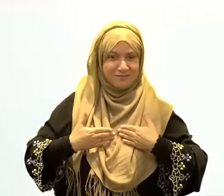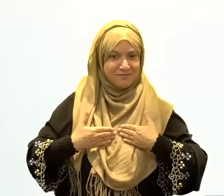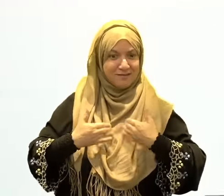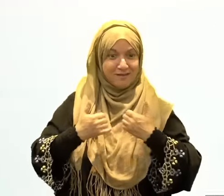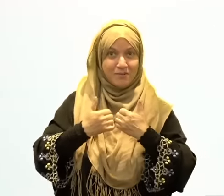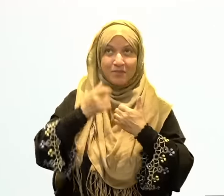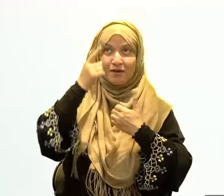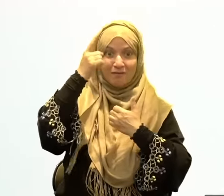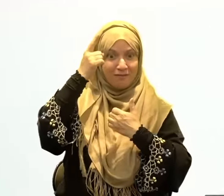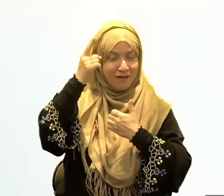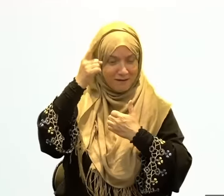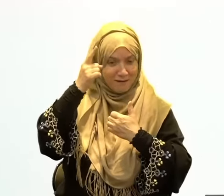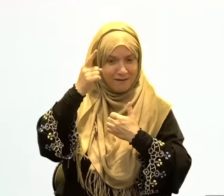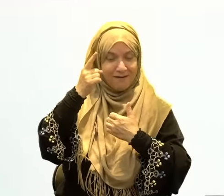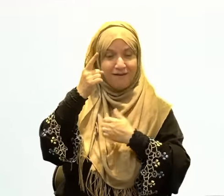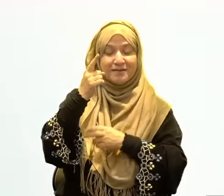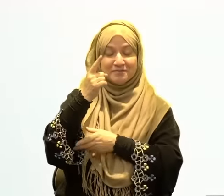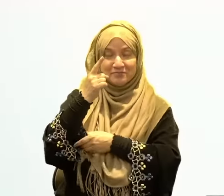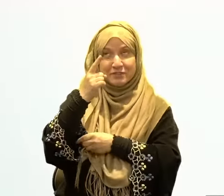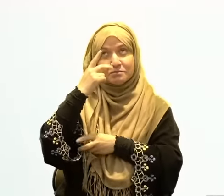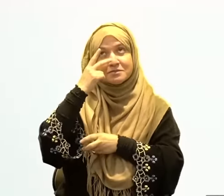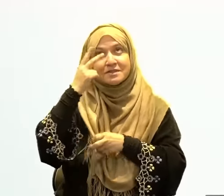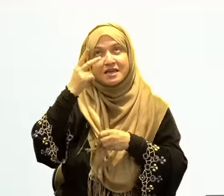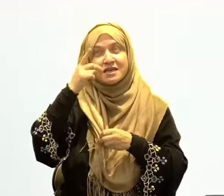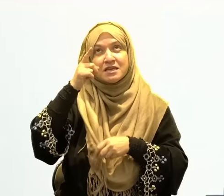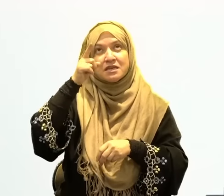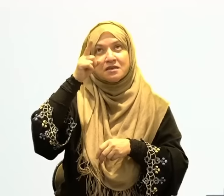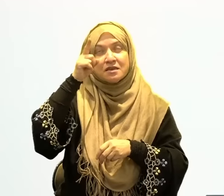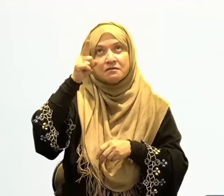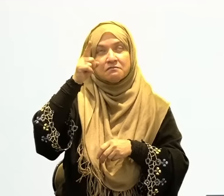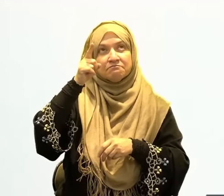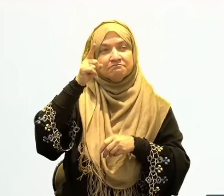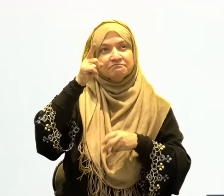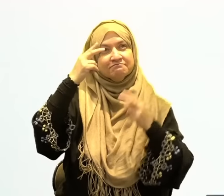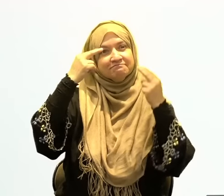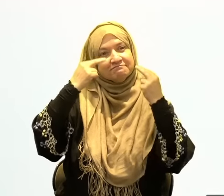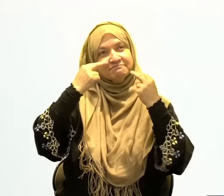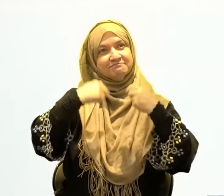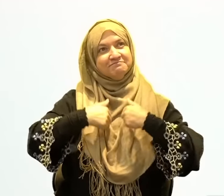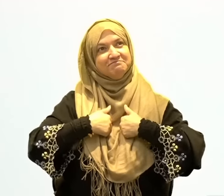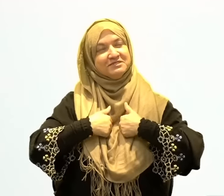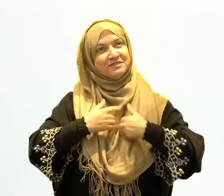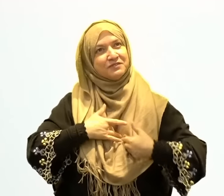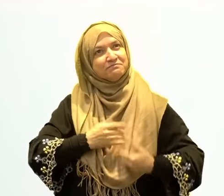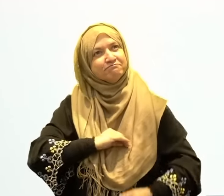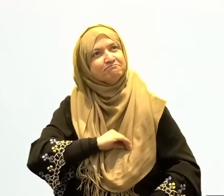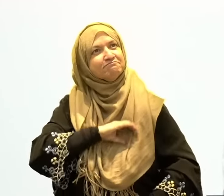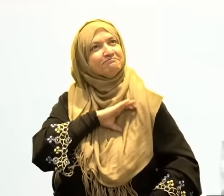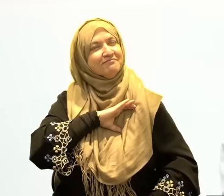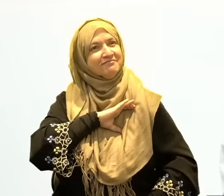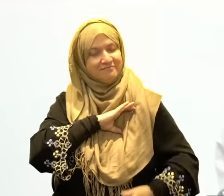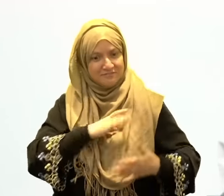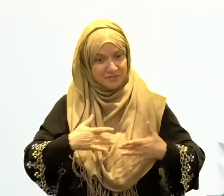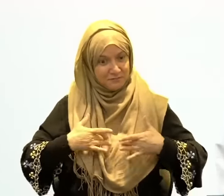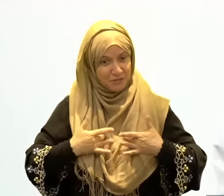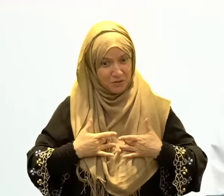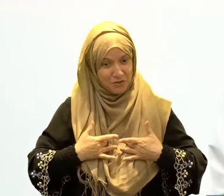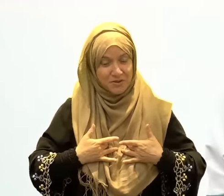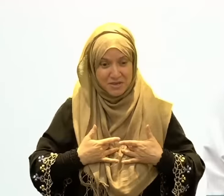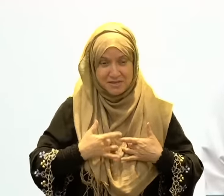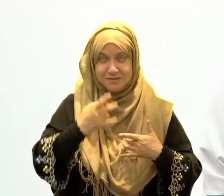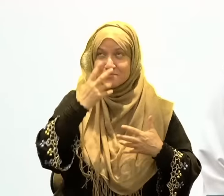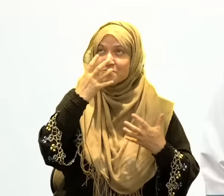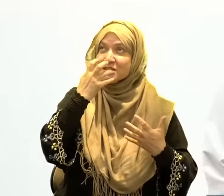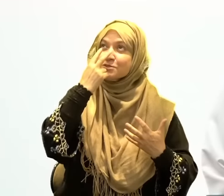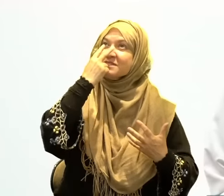how incentivized the particular moment is. A man went to Wahib ibn Ward, rahimahullah, one of the Salaf, and he said to